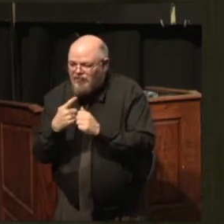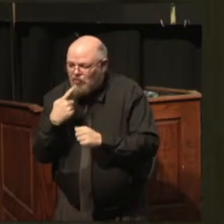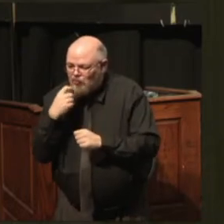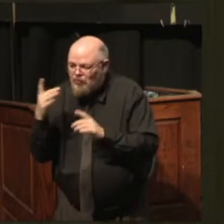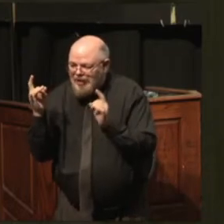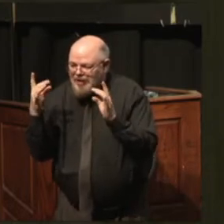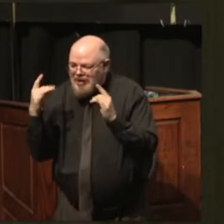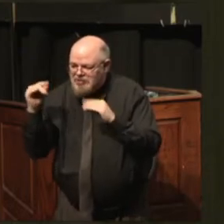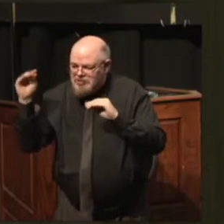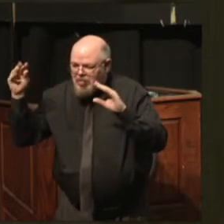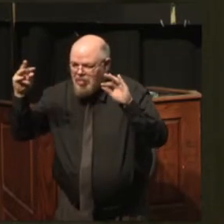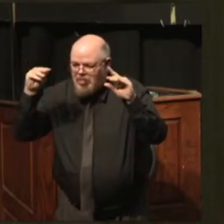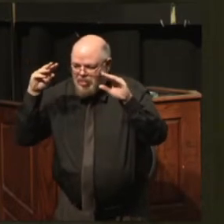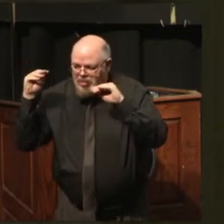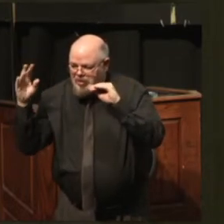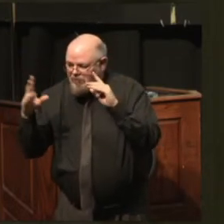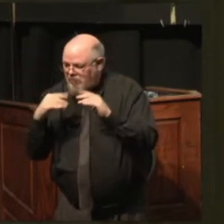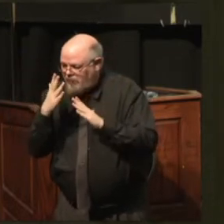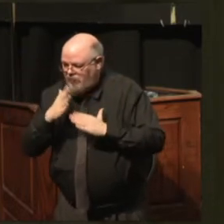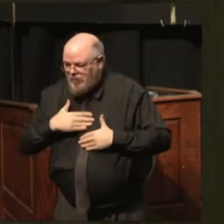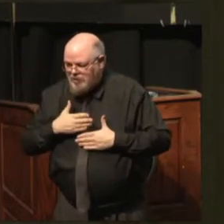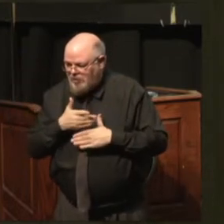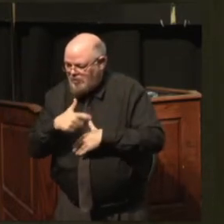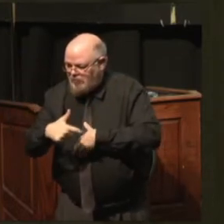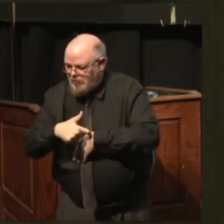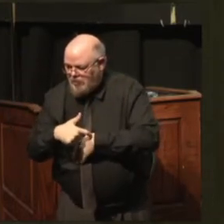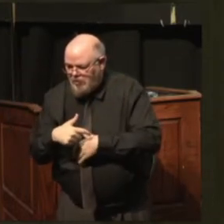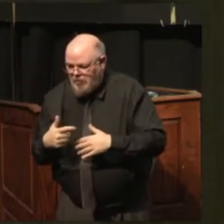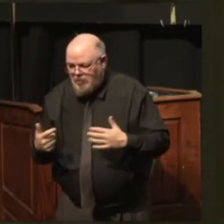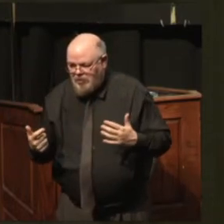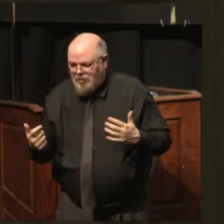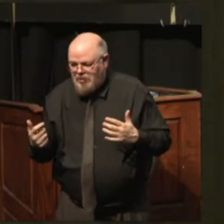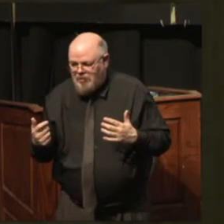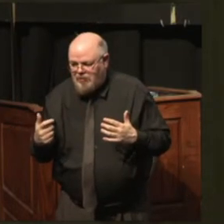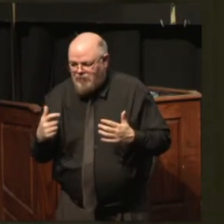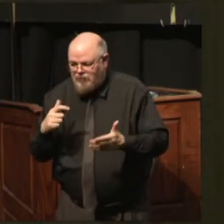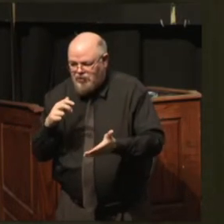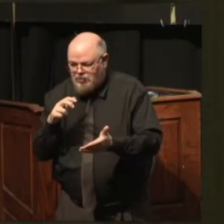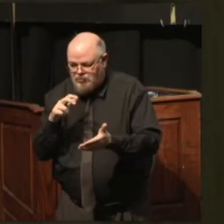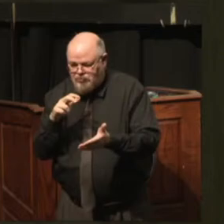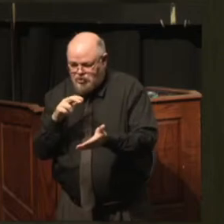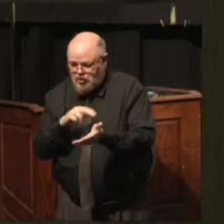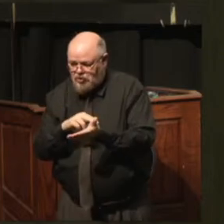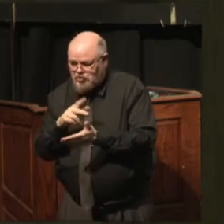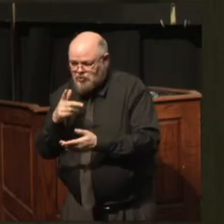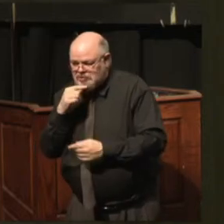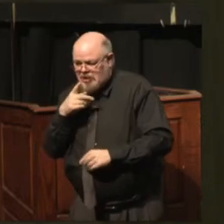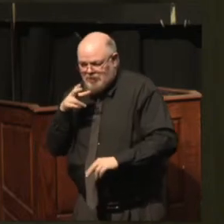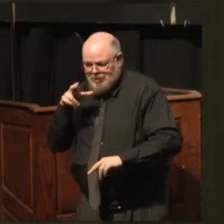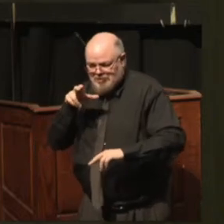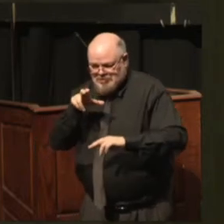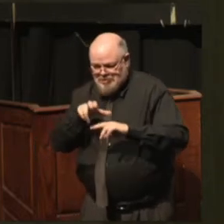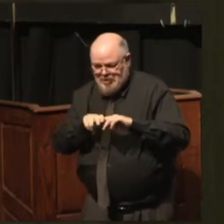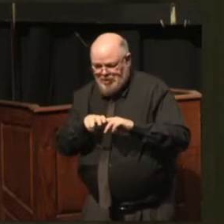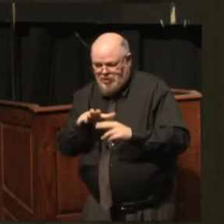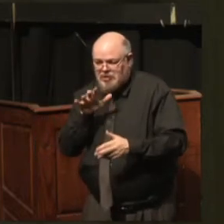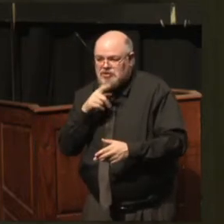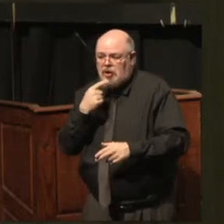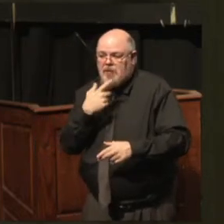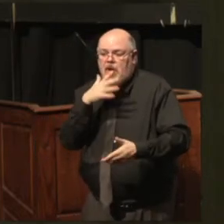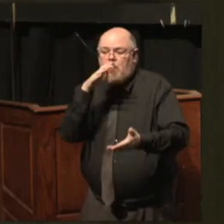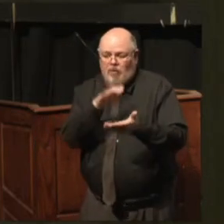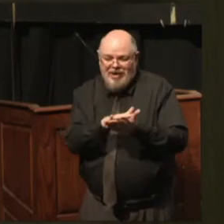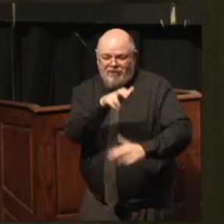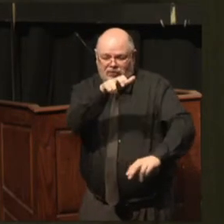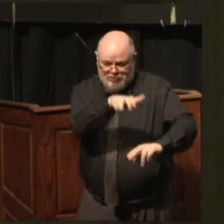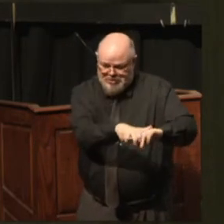went off, the nurse said, sit right there, just sat her down. And my wife, Elizabeth, explains it like TV, it's like a TV show or